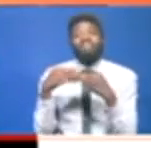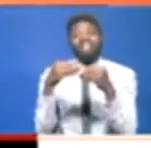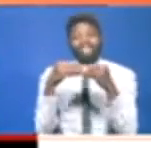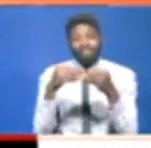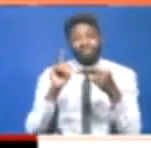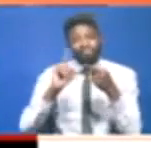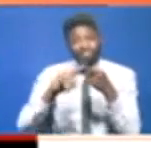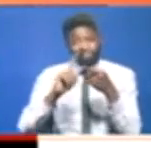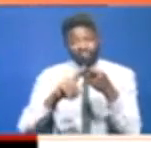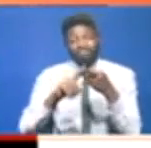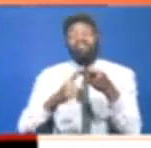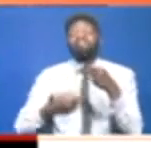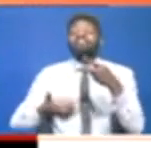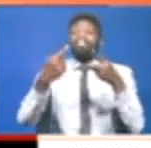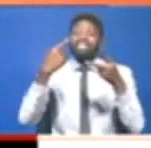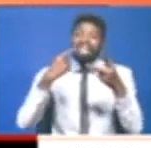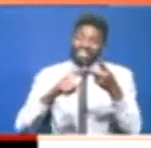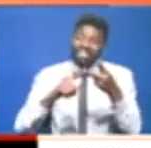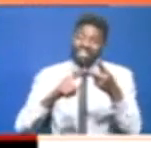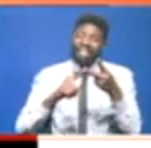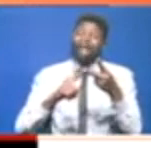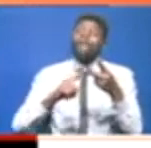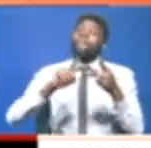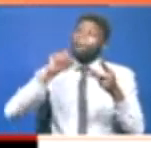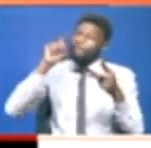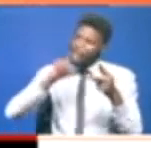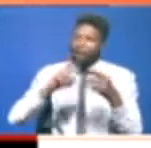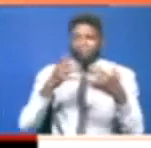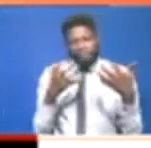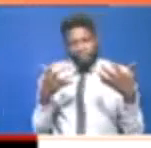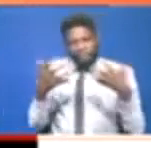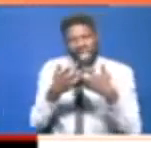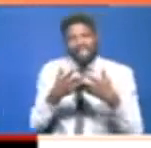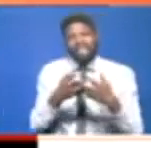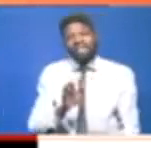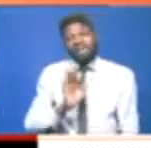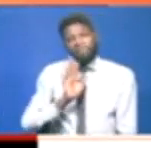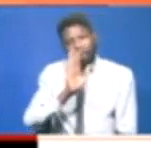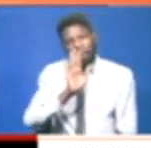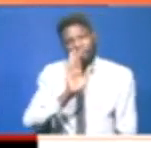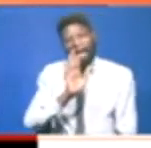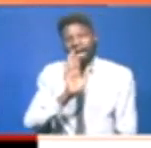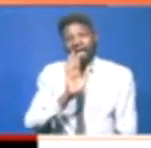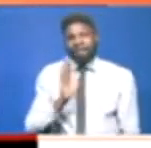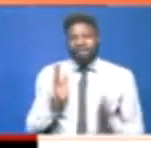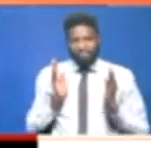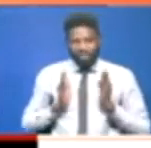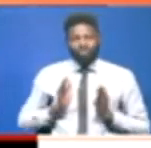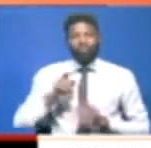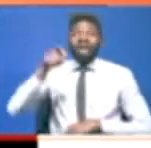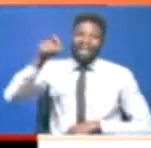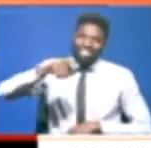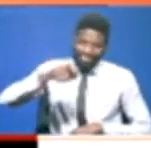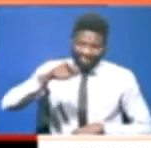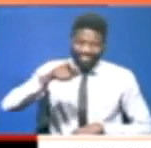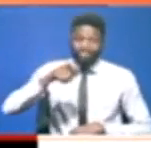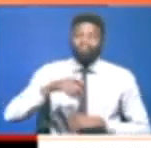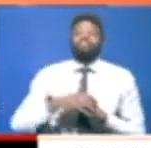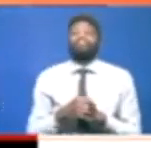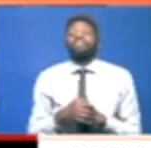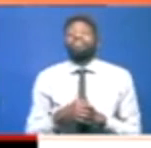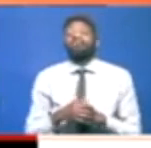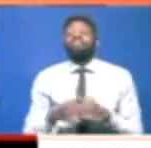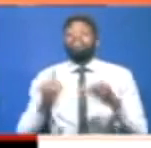meet the needs of me as an employee. So that's very, very significant. Then two, will it allow